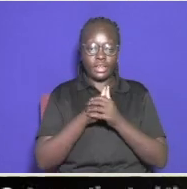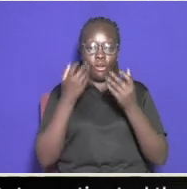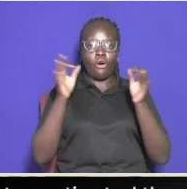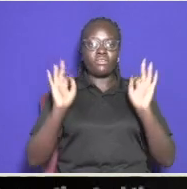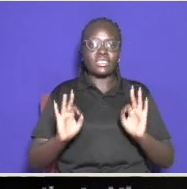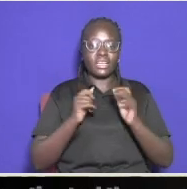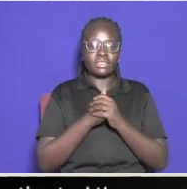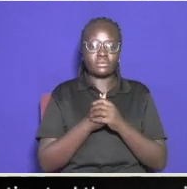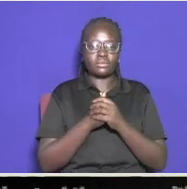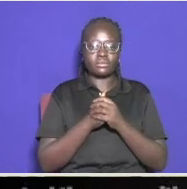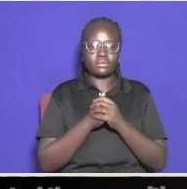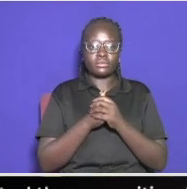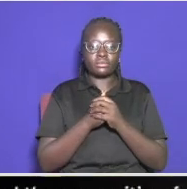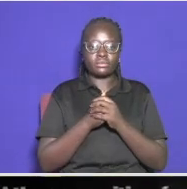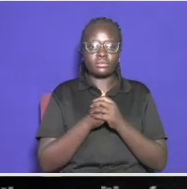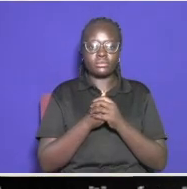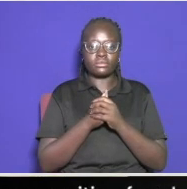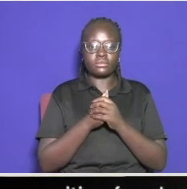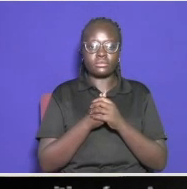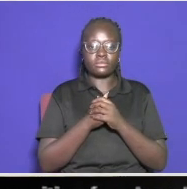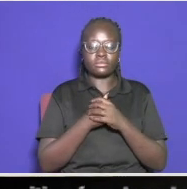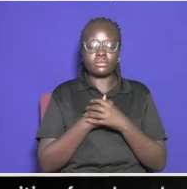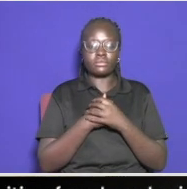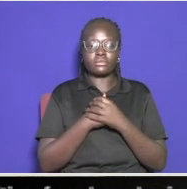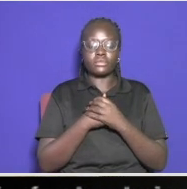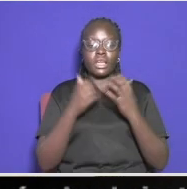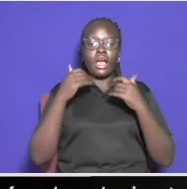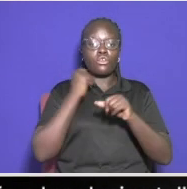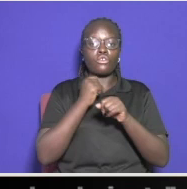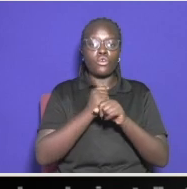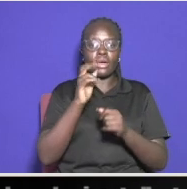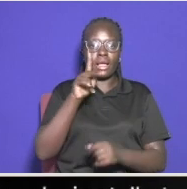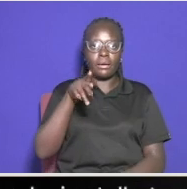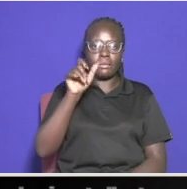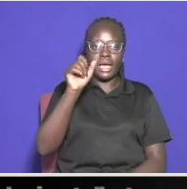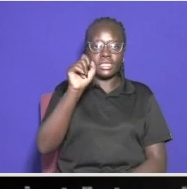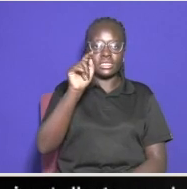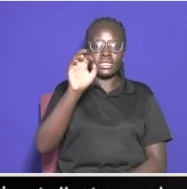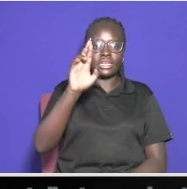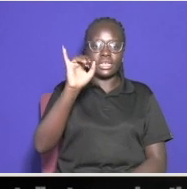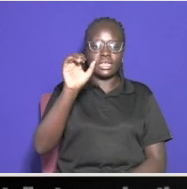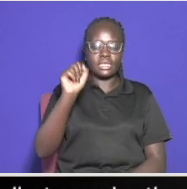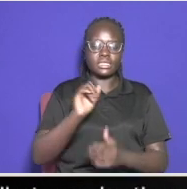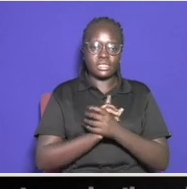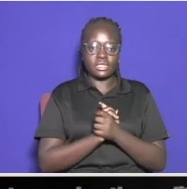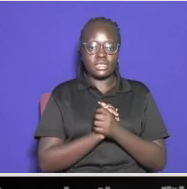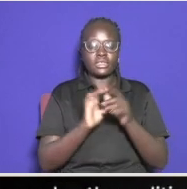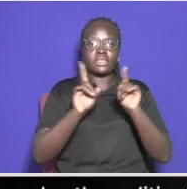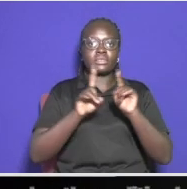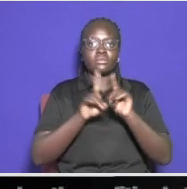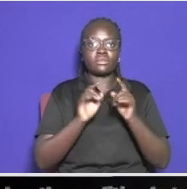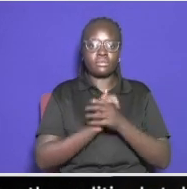done five and six there. Yes. For us, we do pastries and cakes. So basically